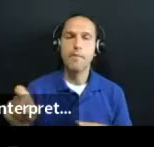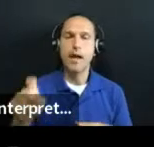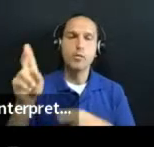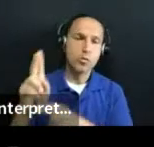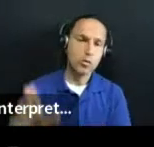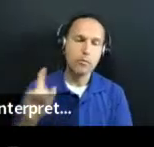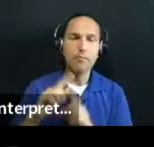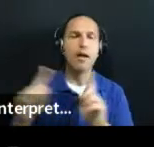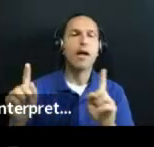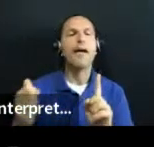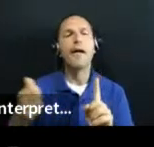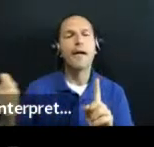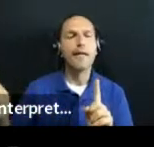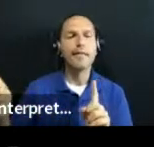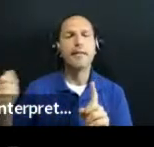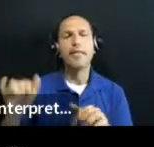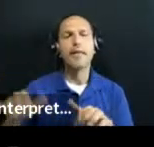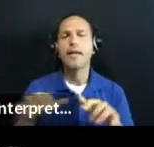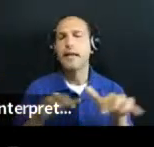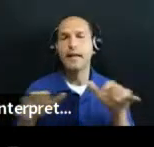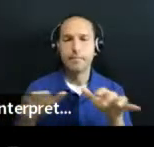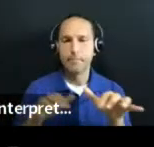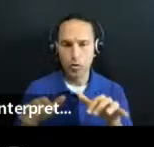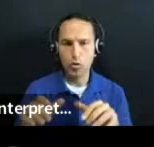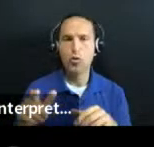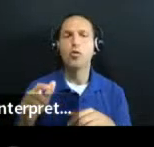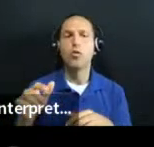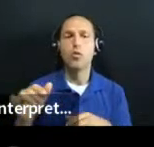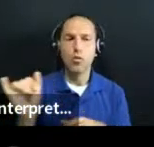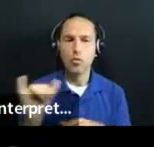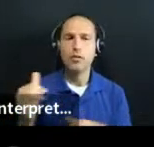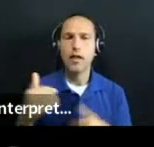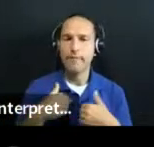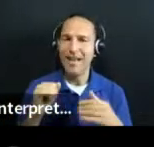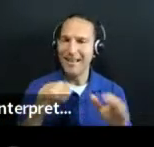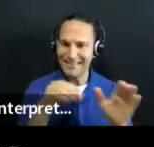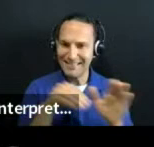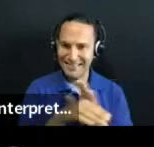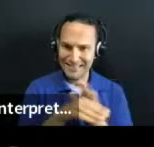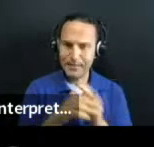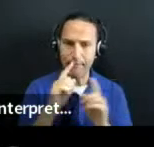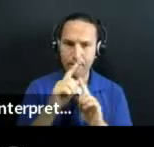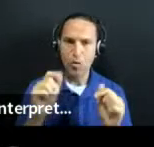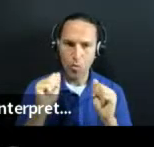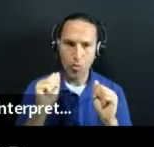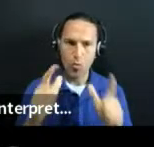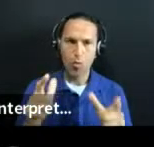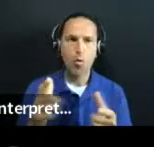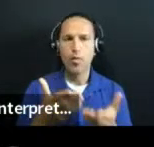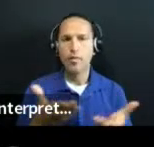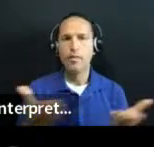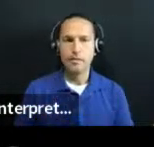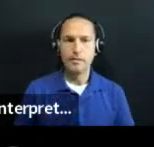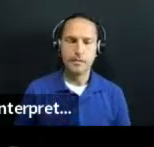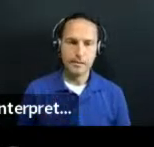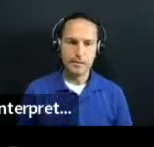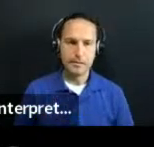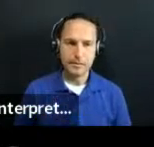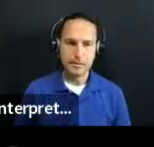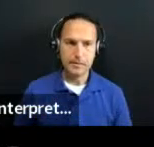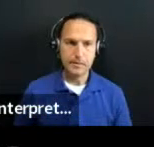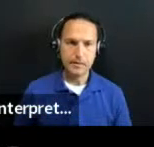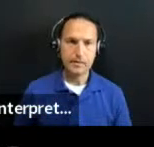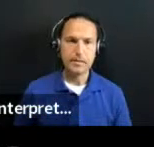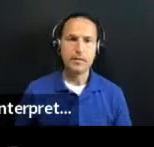sure that keyboard users are also have access to all interactable items.